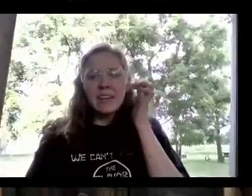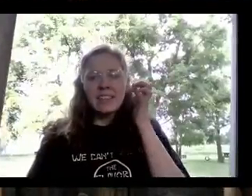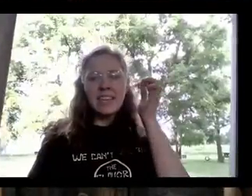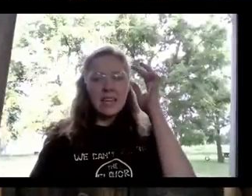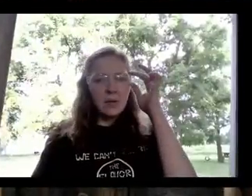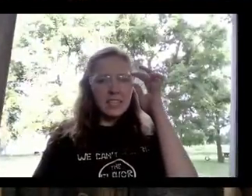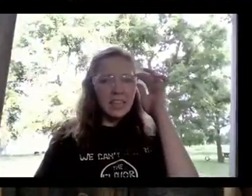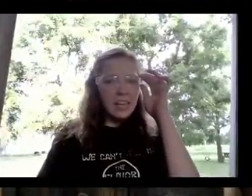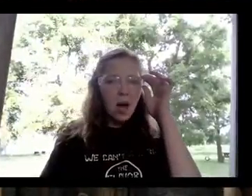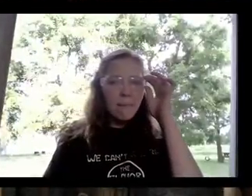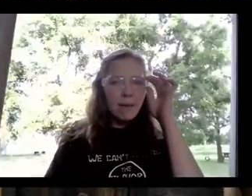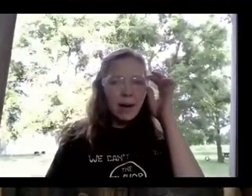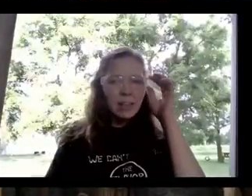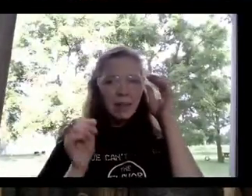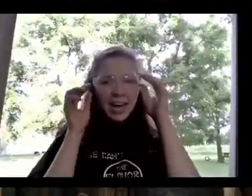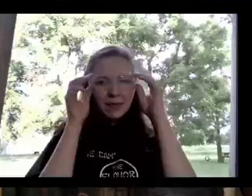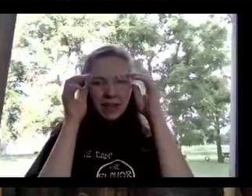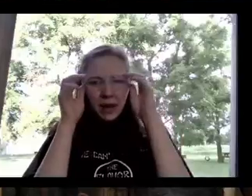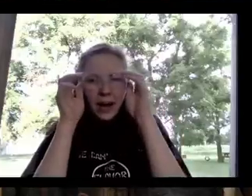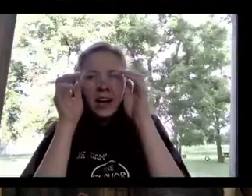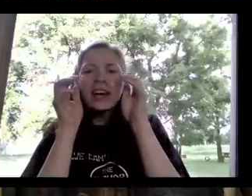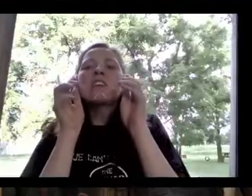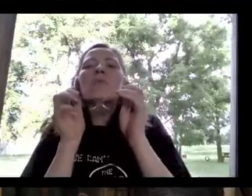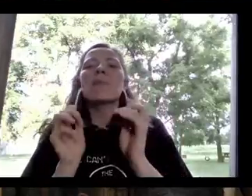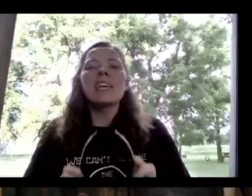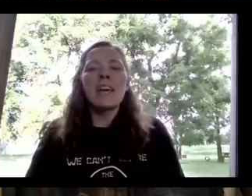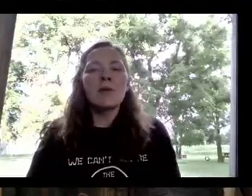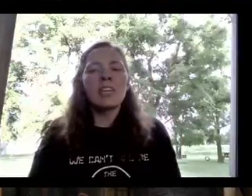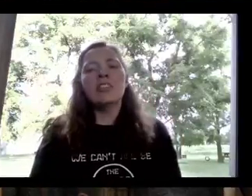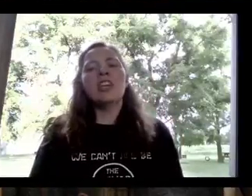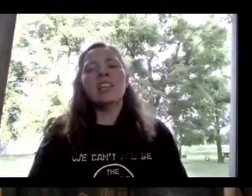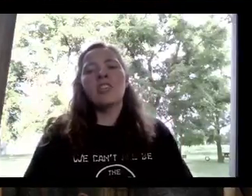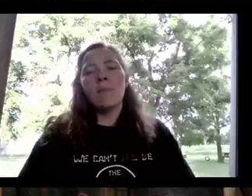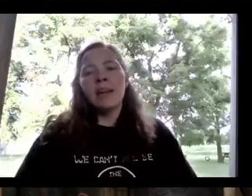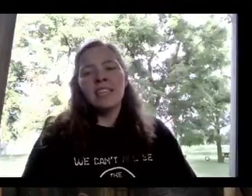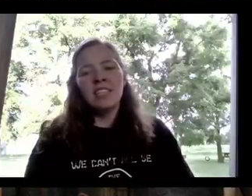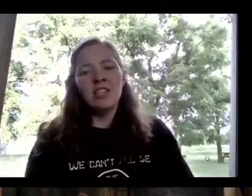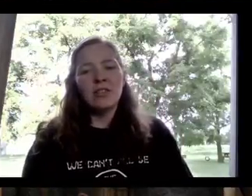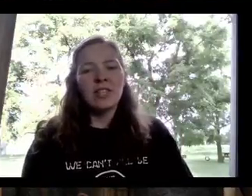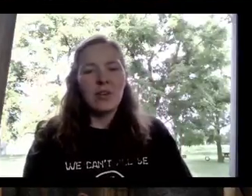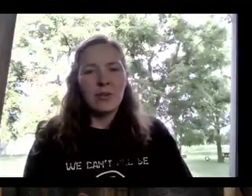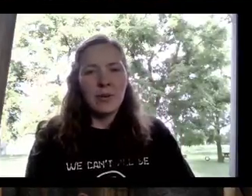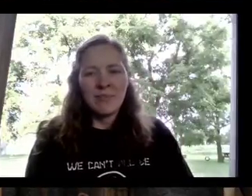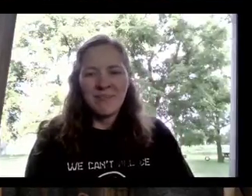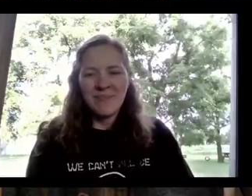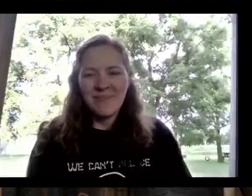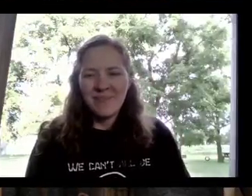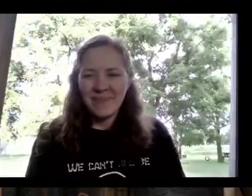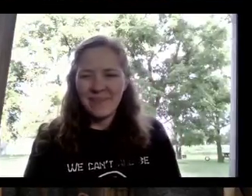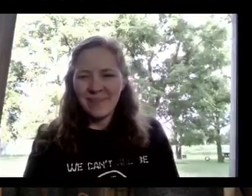Becky Smith says, I recently got bit by the blacksmithing bug, and your mini hammer keychain is on my list to do soon.